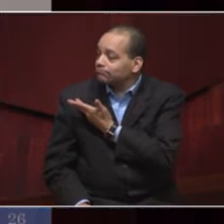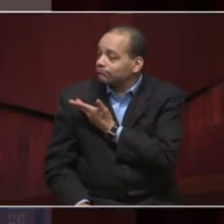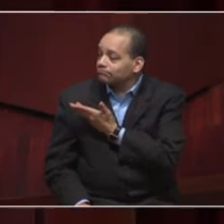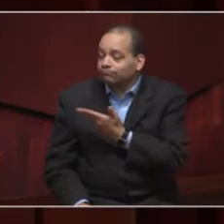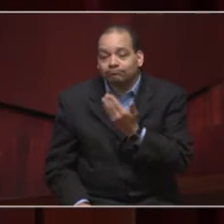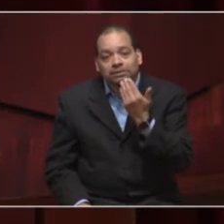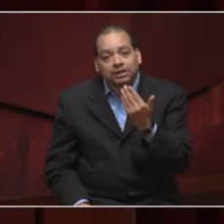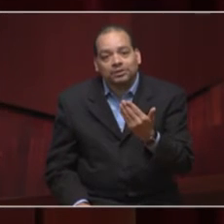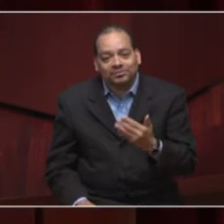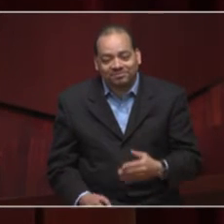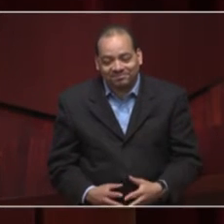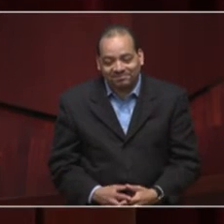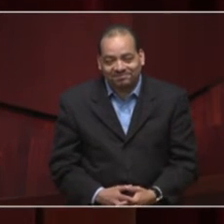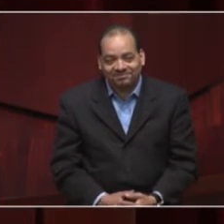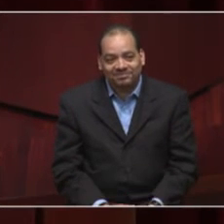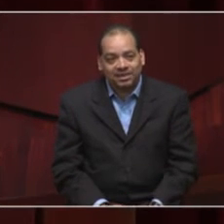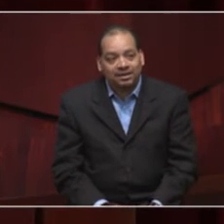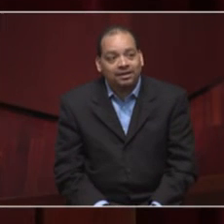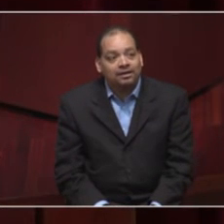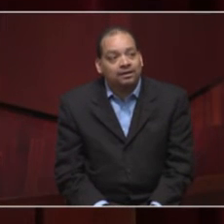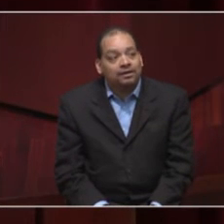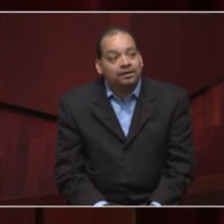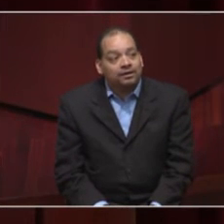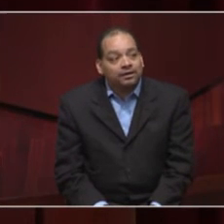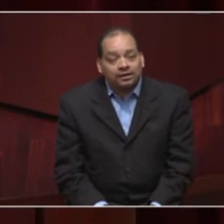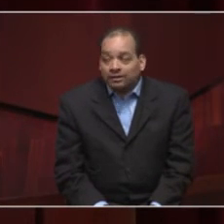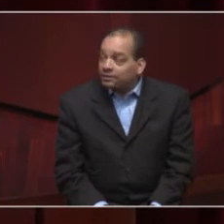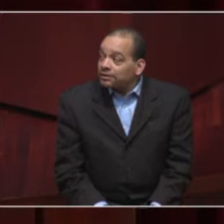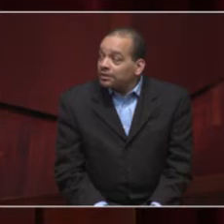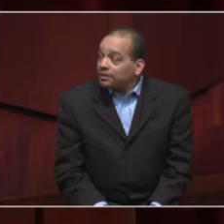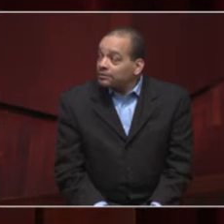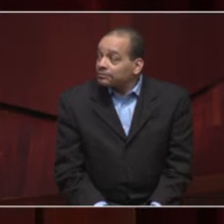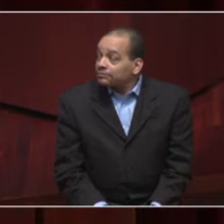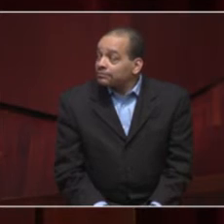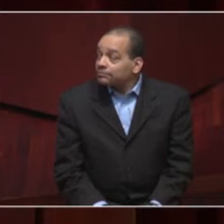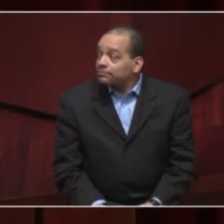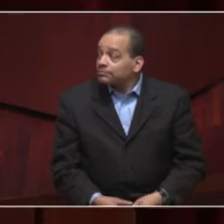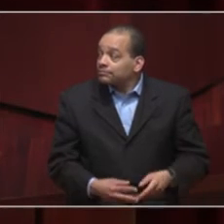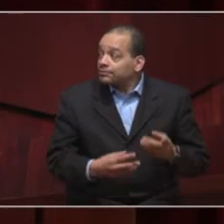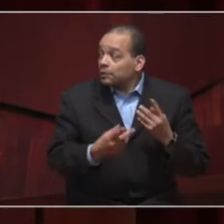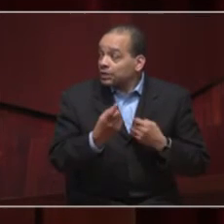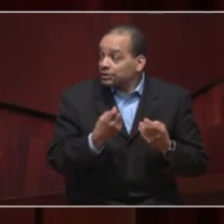Thank you very much. And are there any questions? Yes.